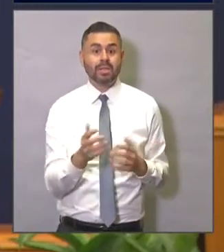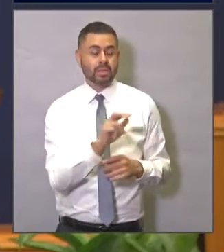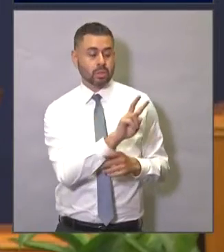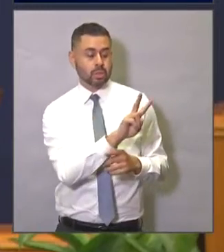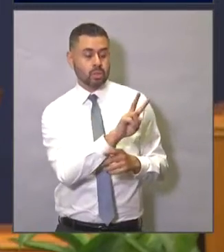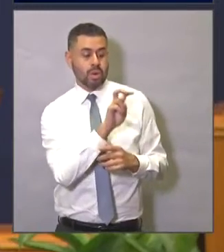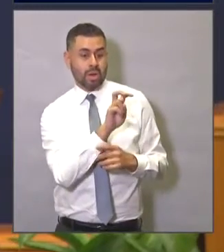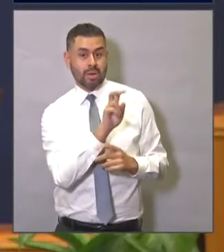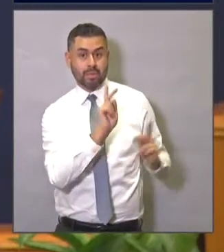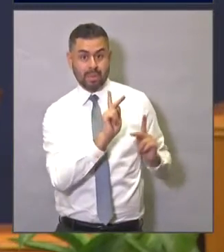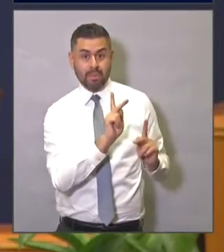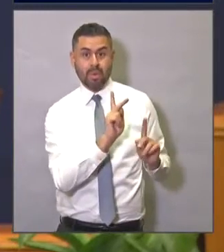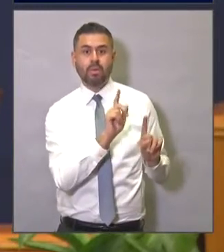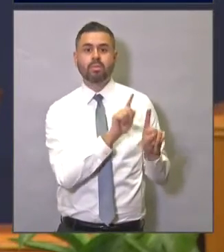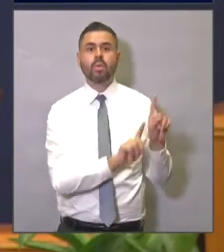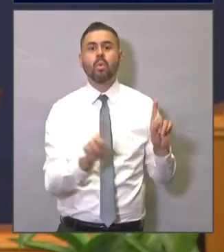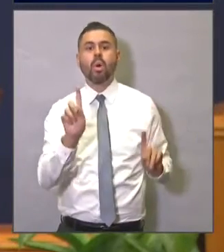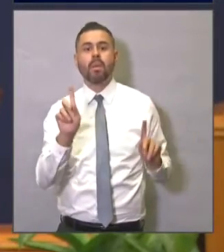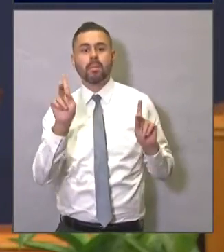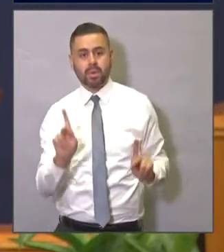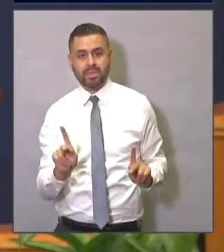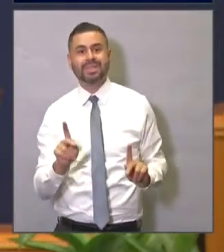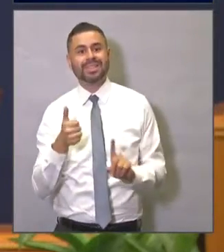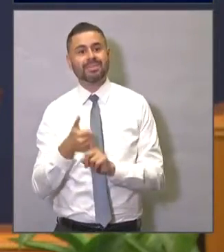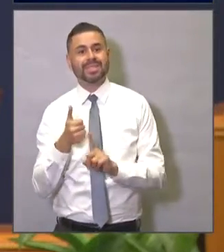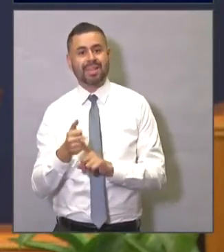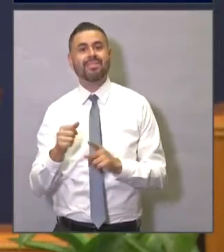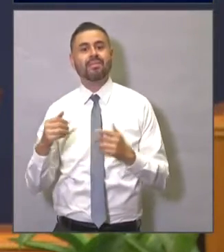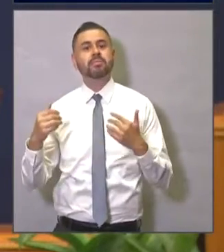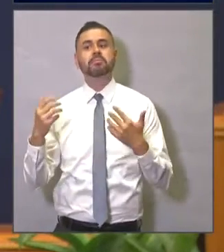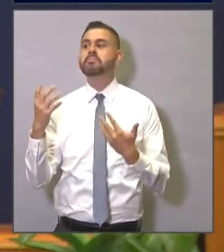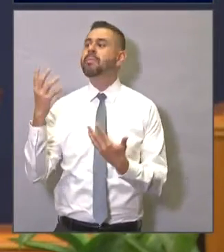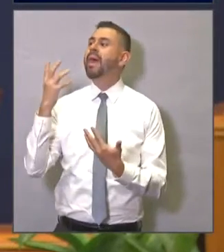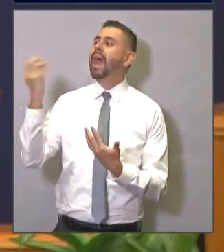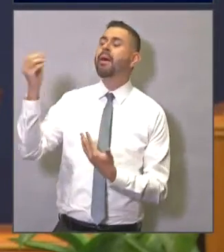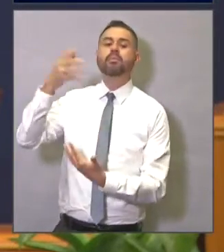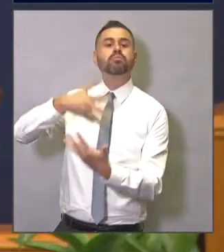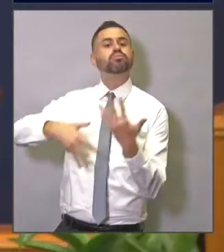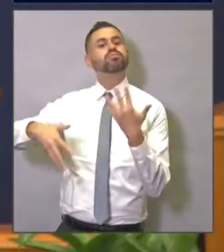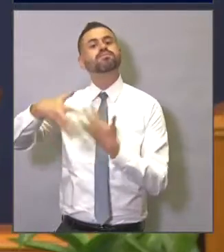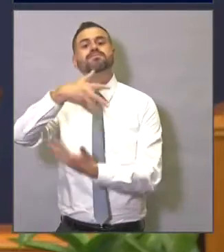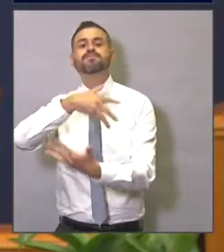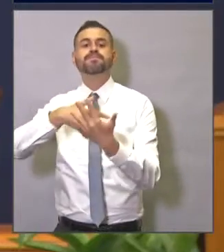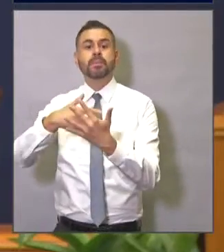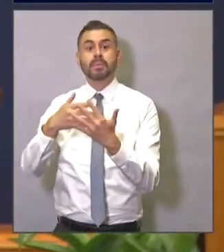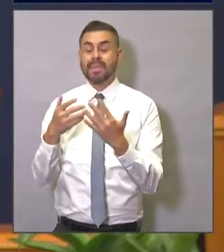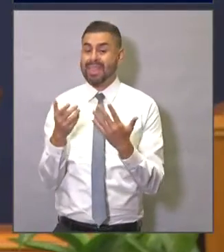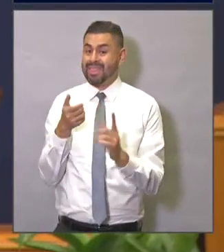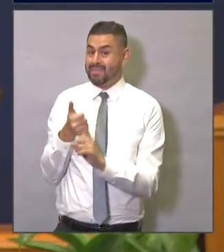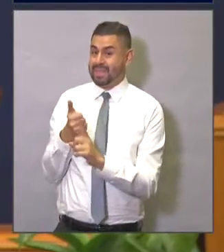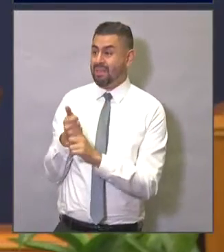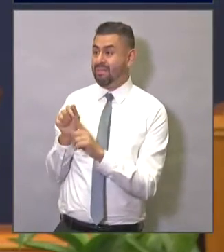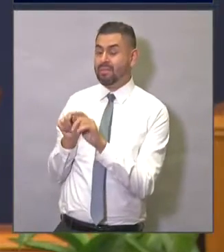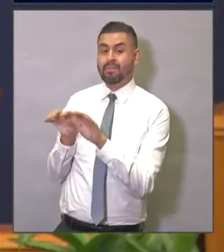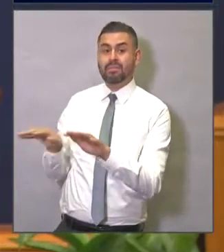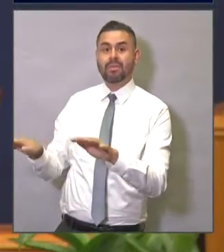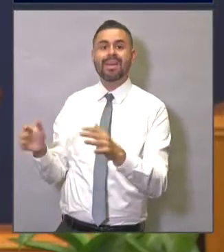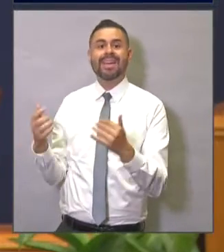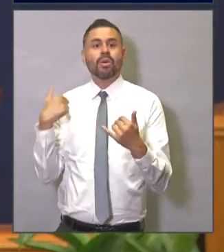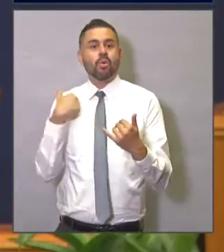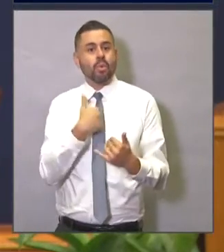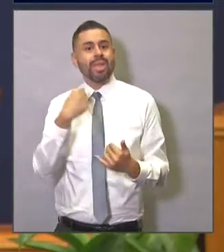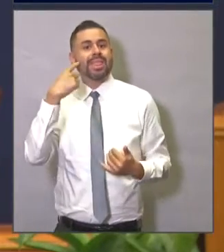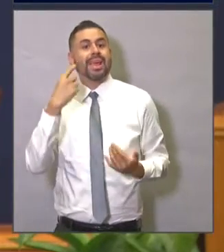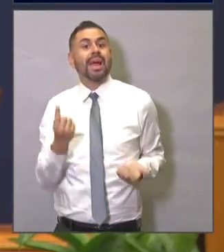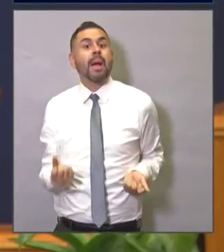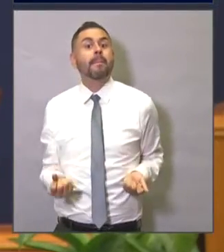200 residents in Los Angeles County were infectious and out in the community potentially infecting others. This week, the model projects that